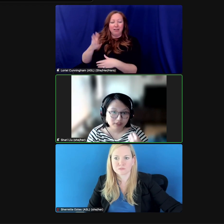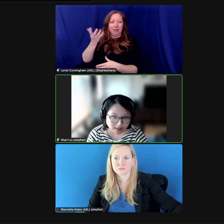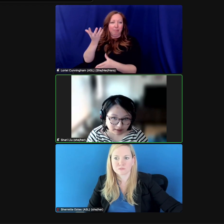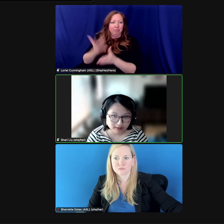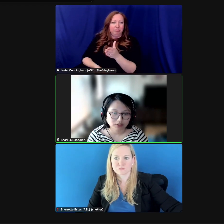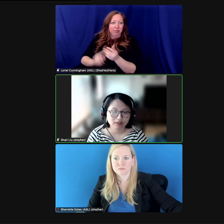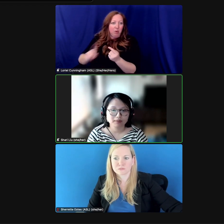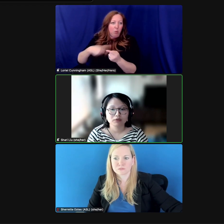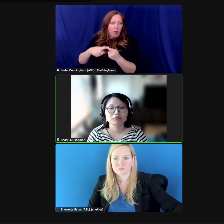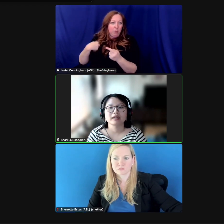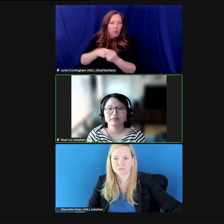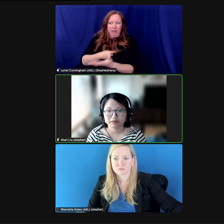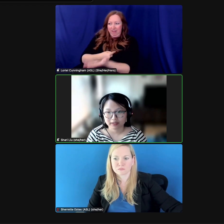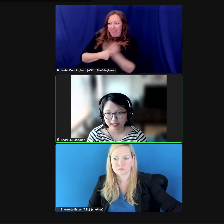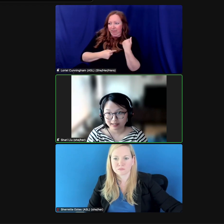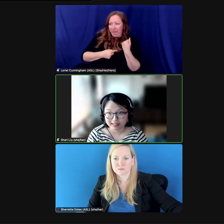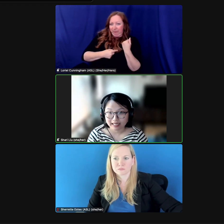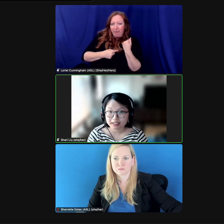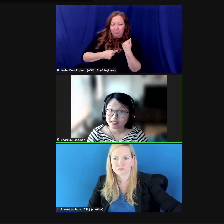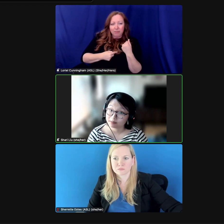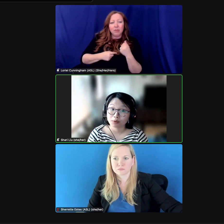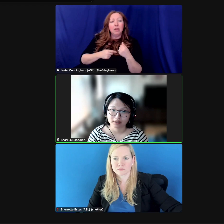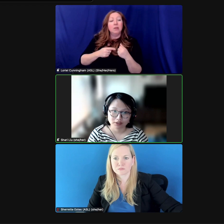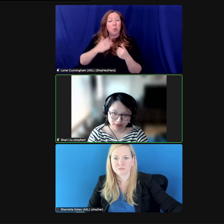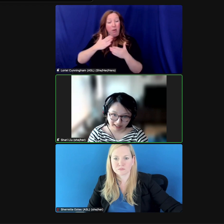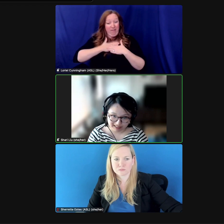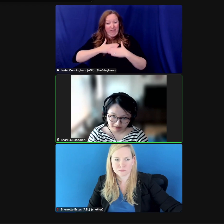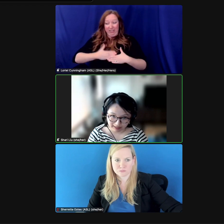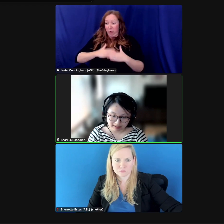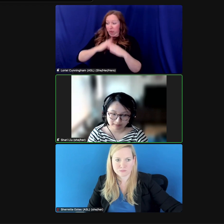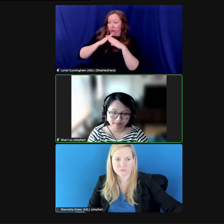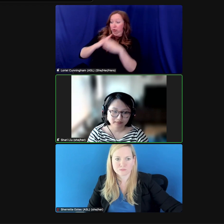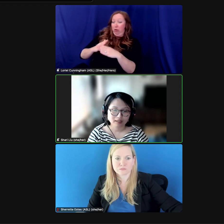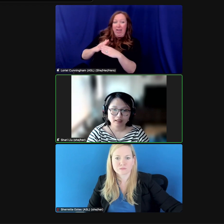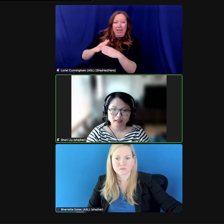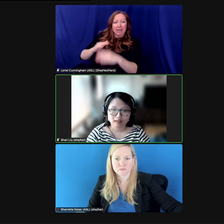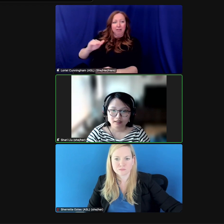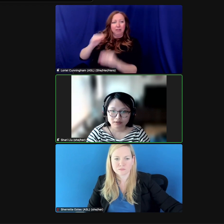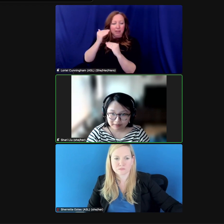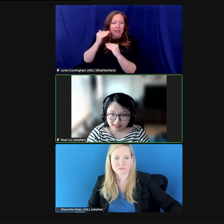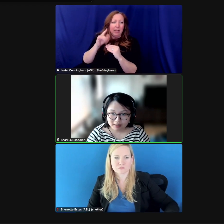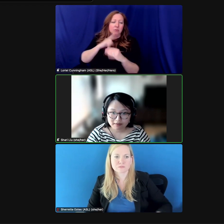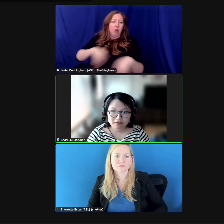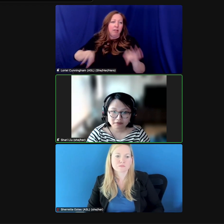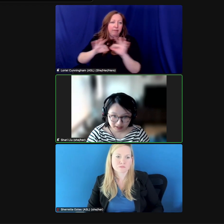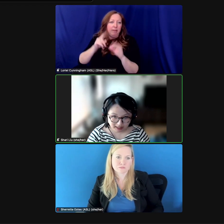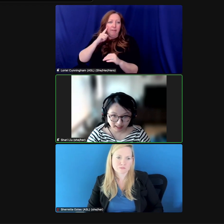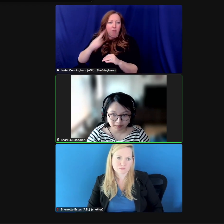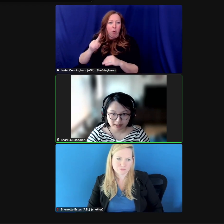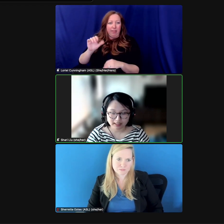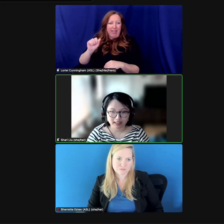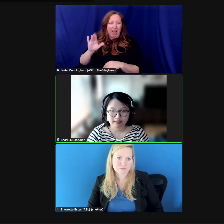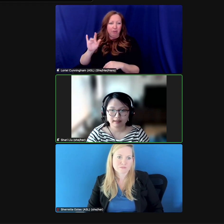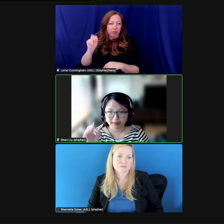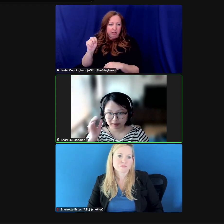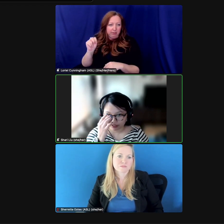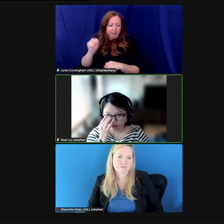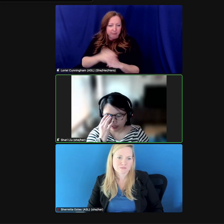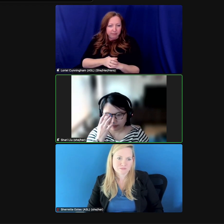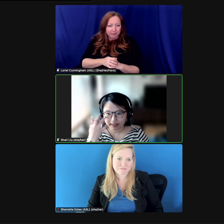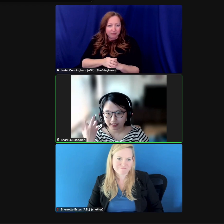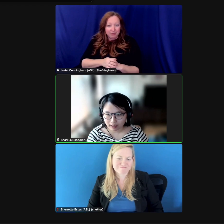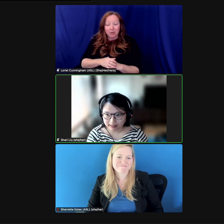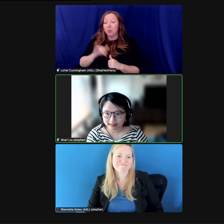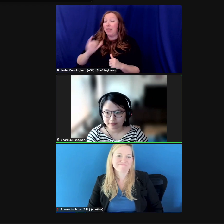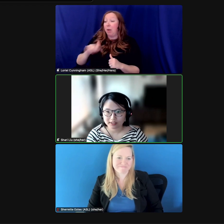that the physical constraint being relevant for the agent's action is important to drive this effect. So that was the first thing I worked on in my